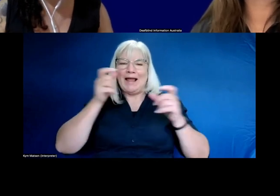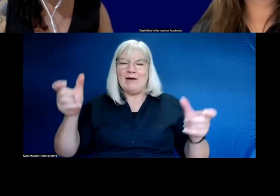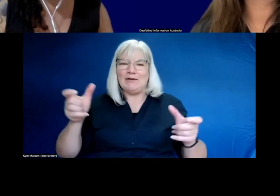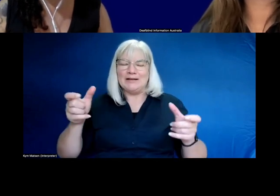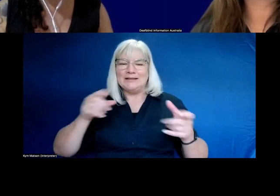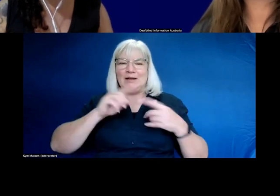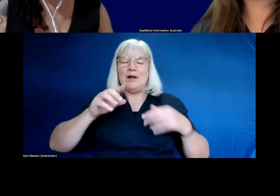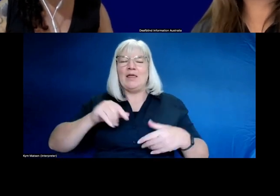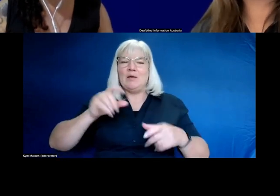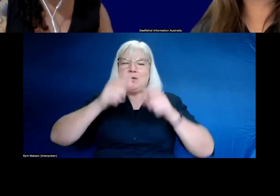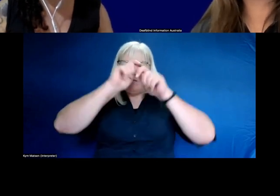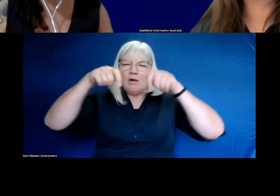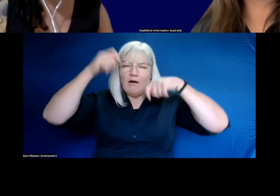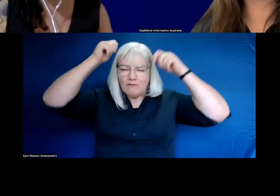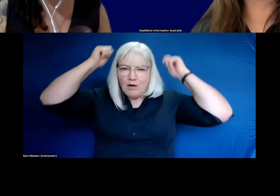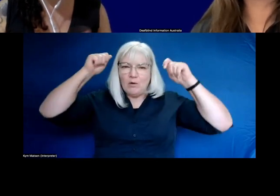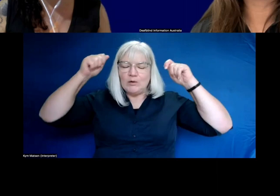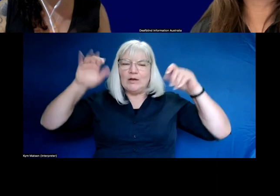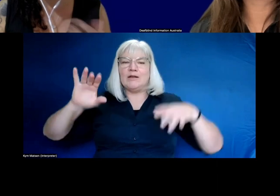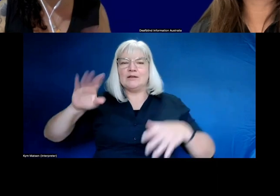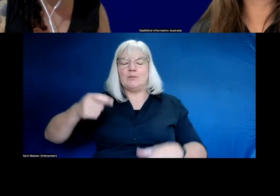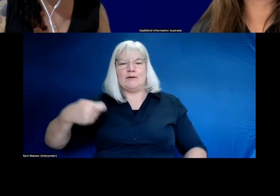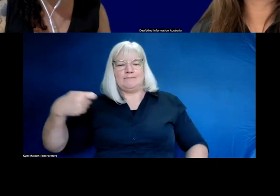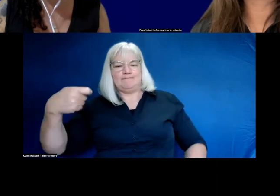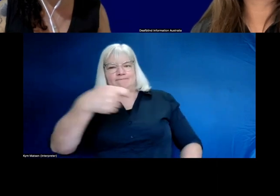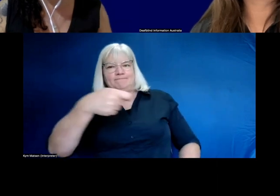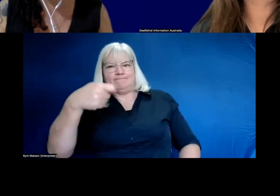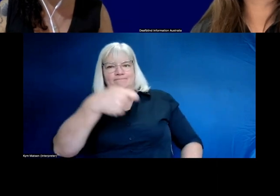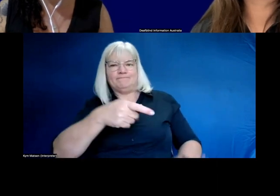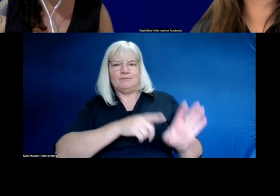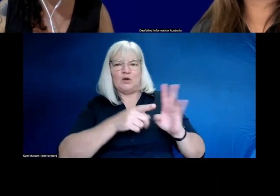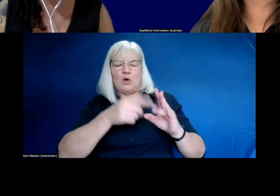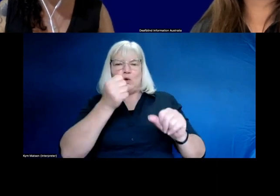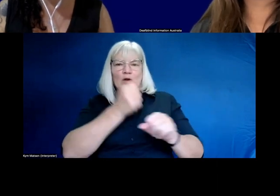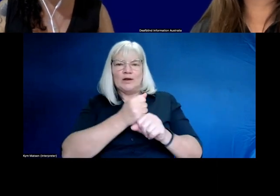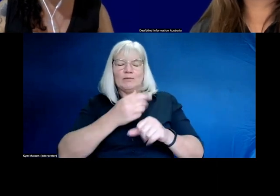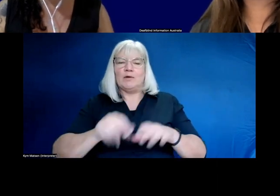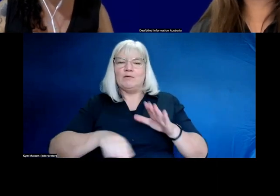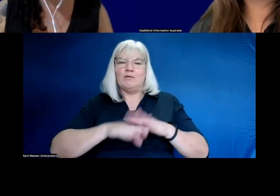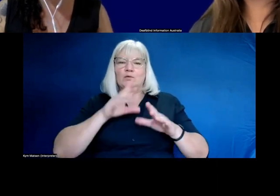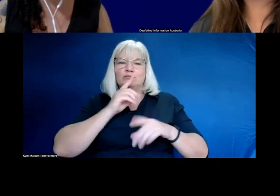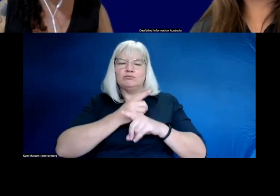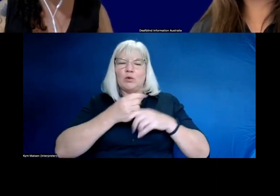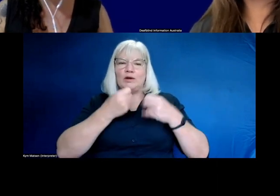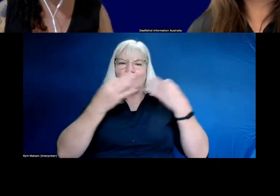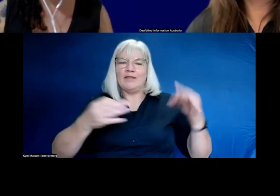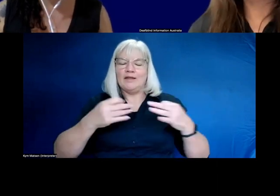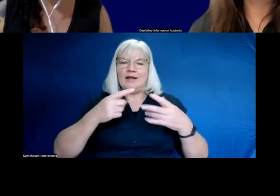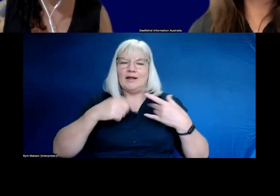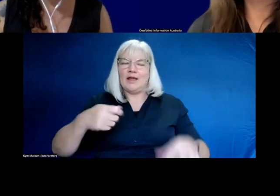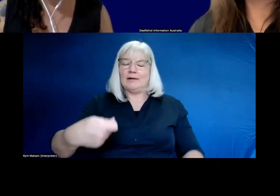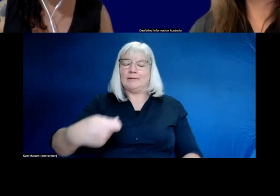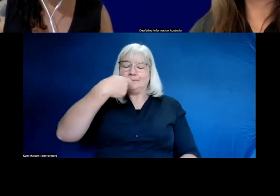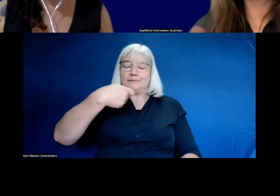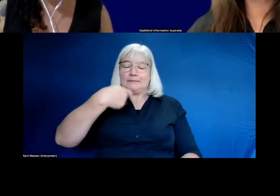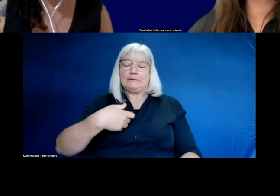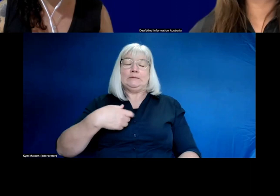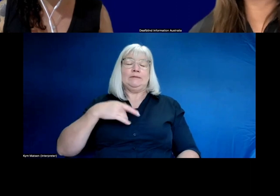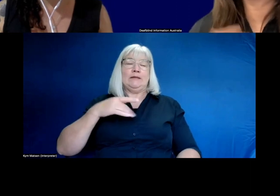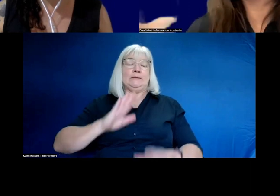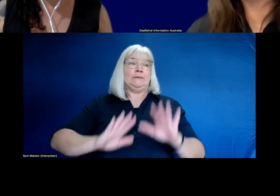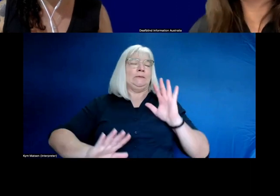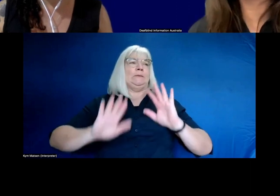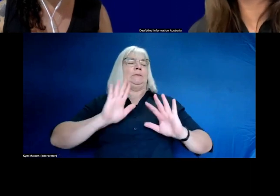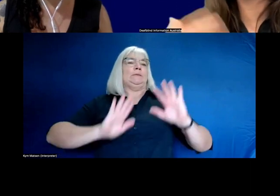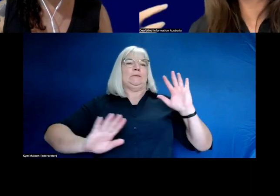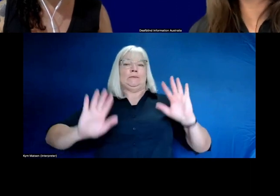confronting. So I would ask people to think about how they would feel if that was them, I think. Yep. And how,